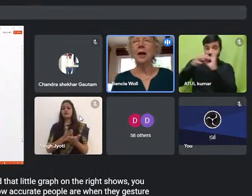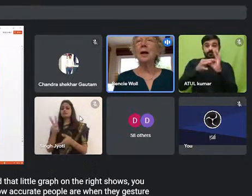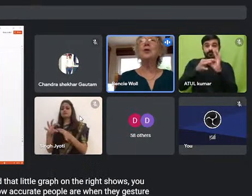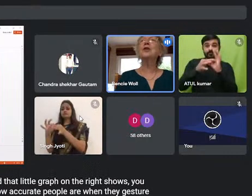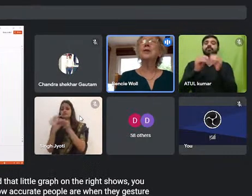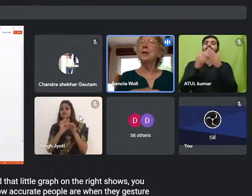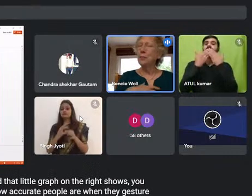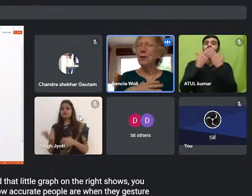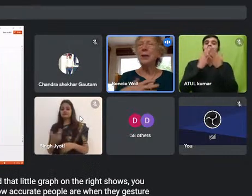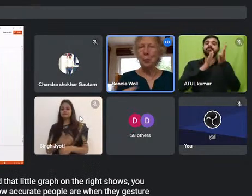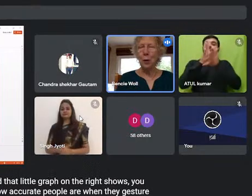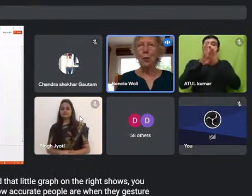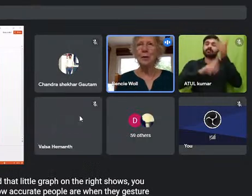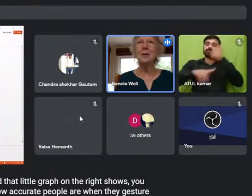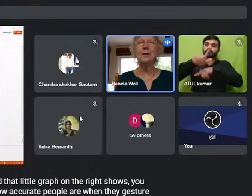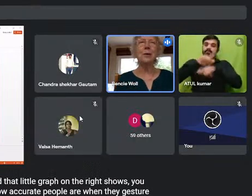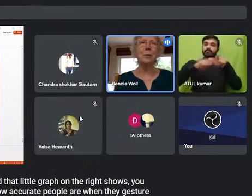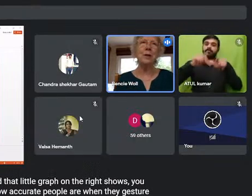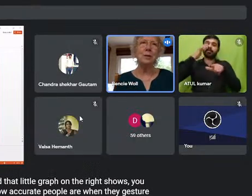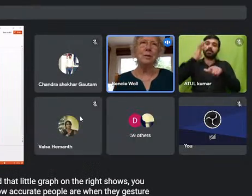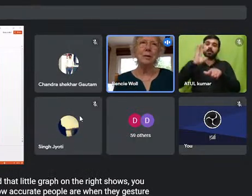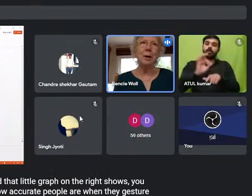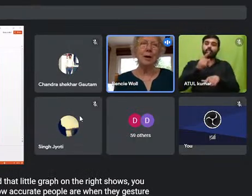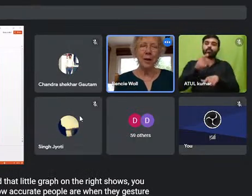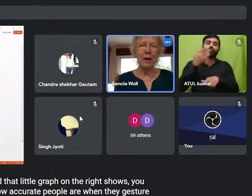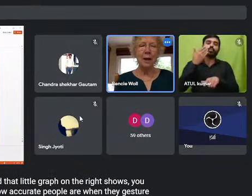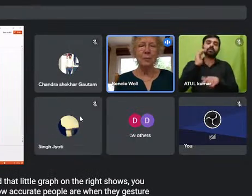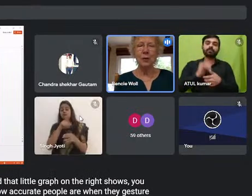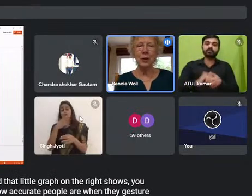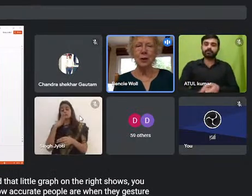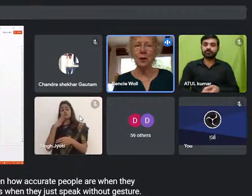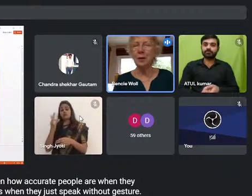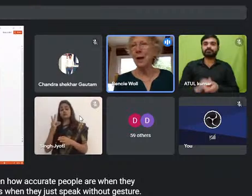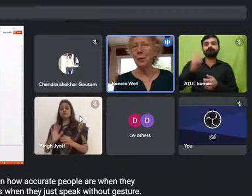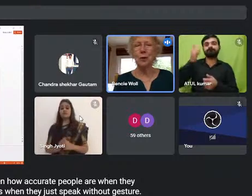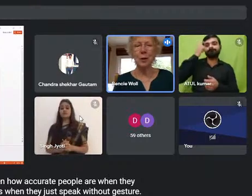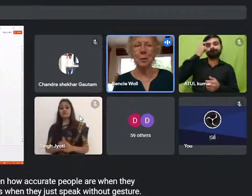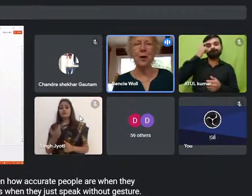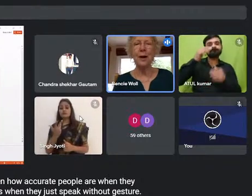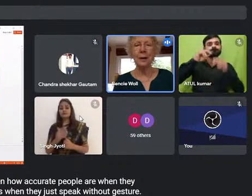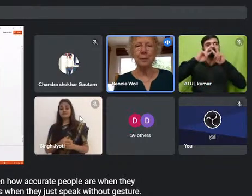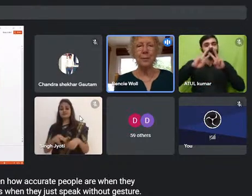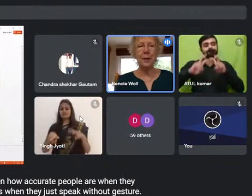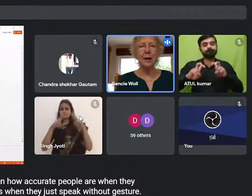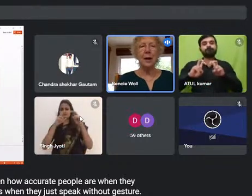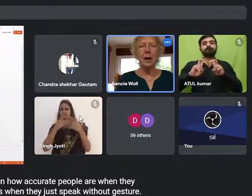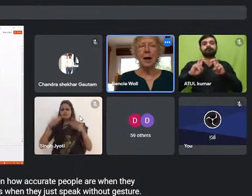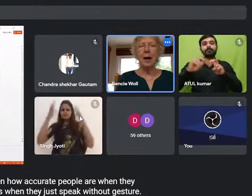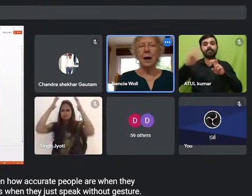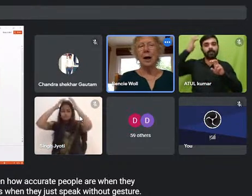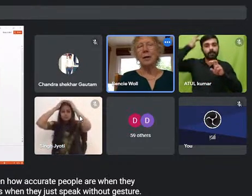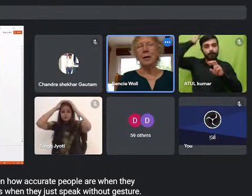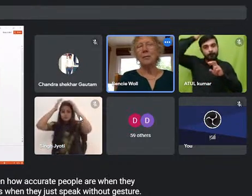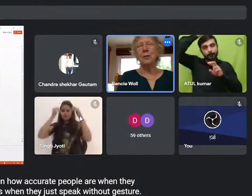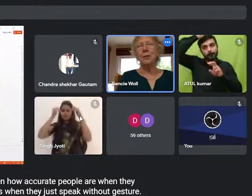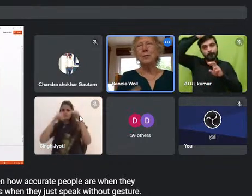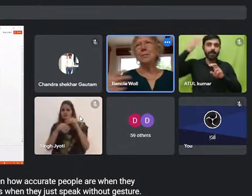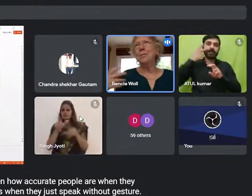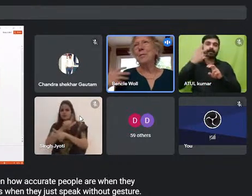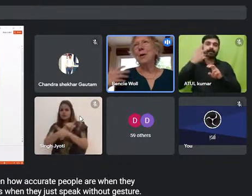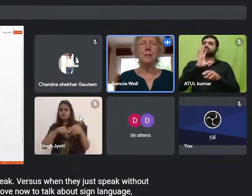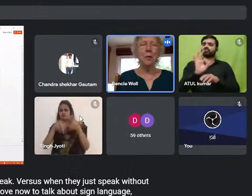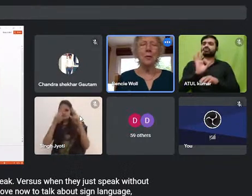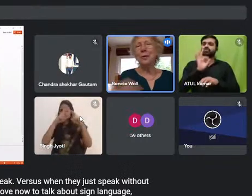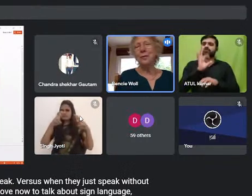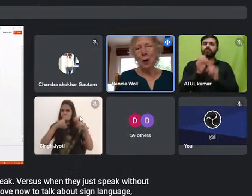So studying sign language is really important when we are thinking of researching language in the brain.